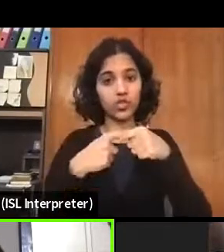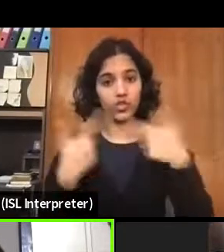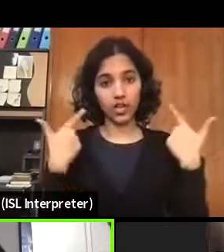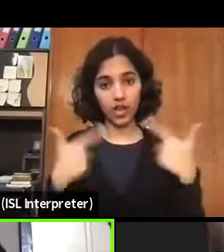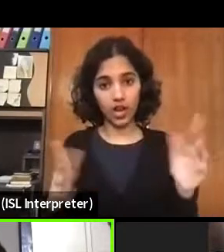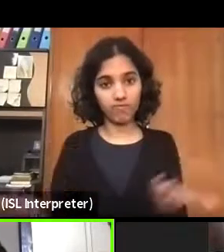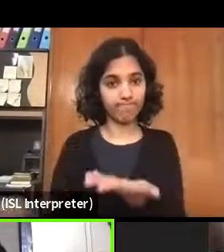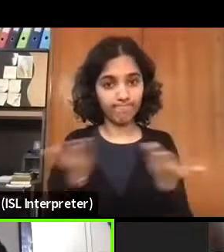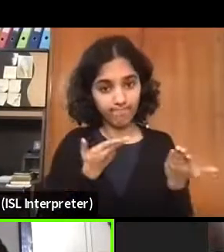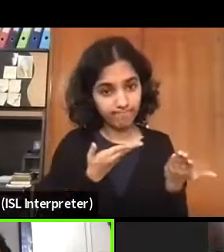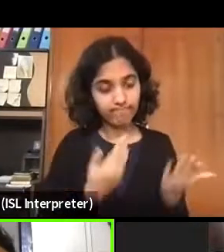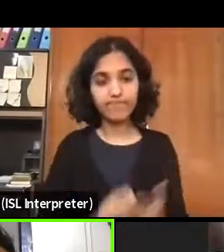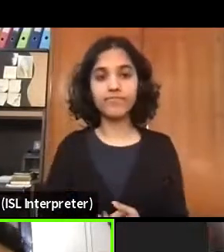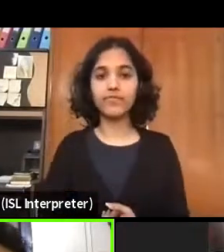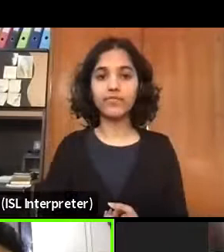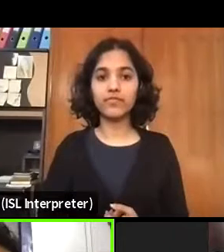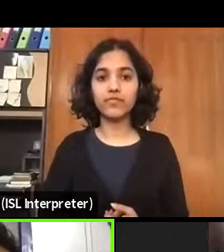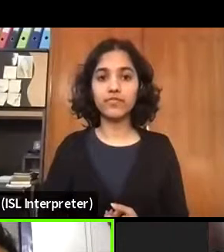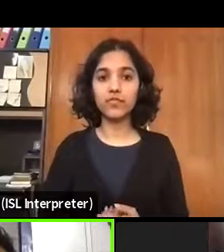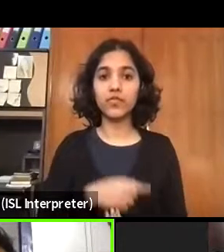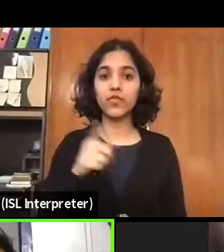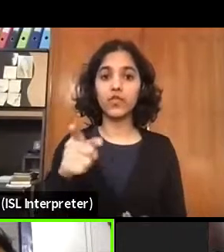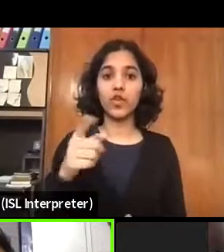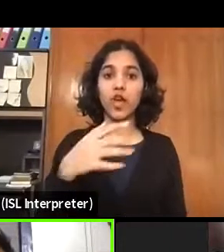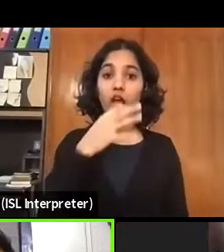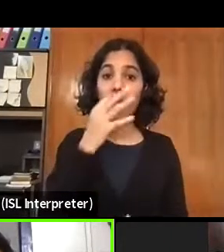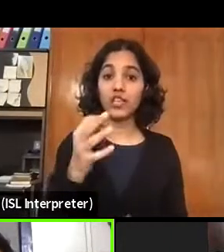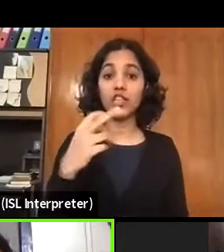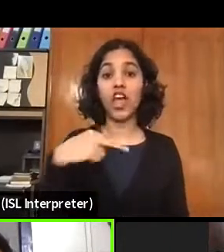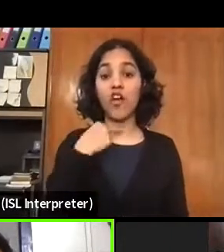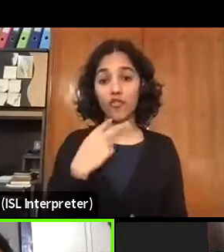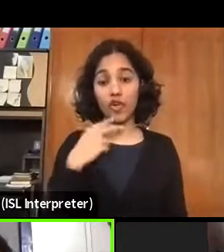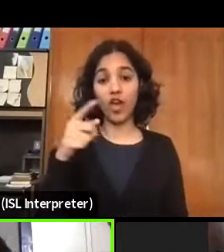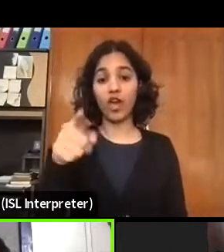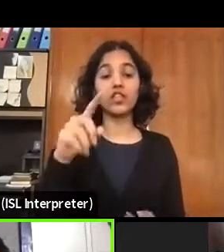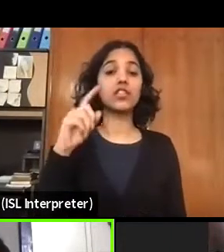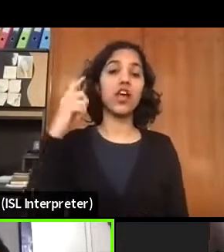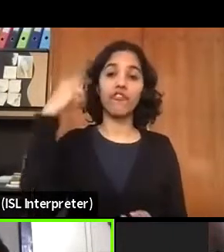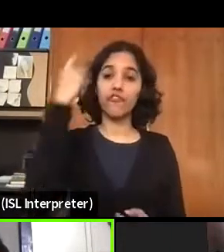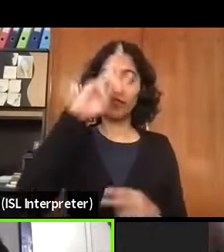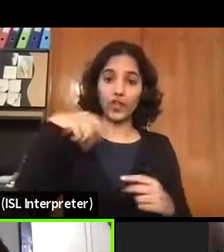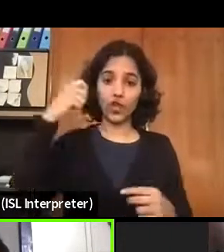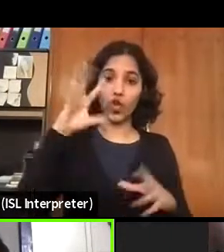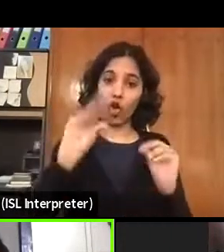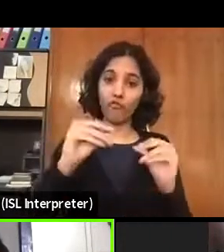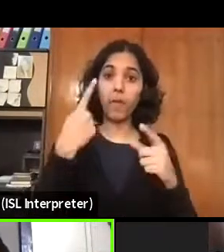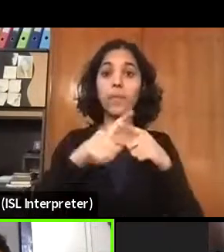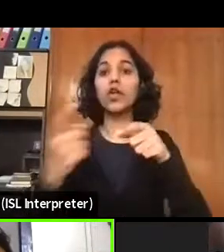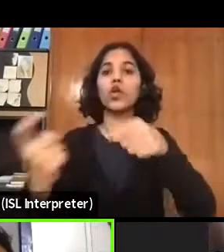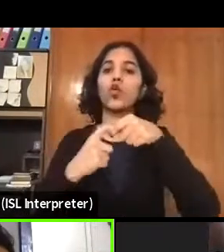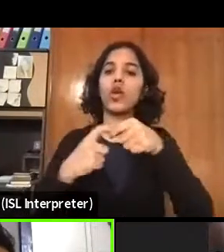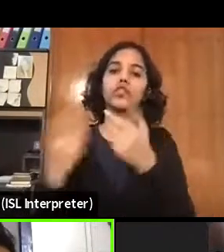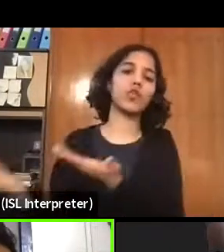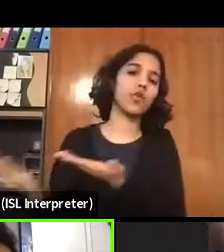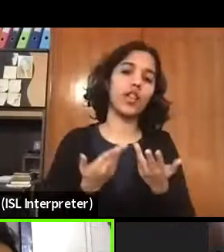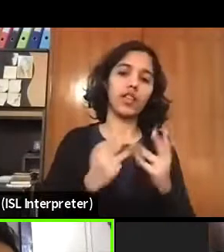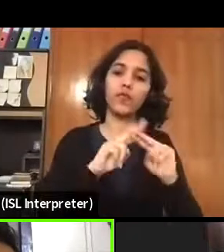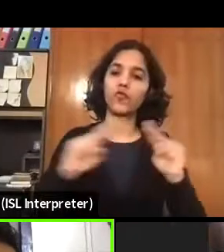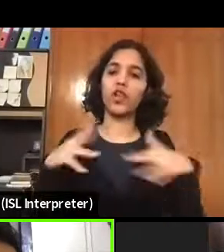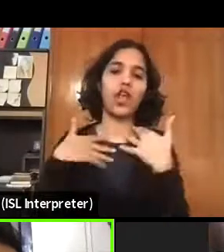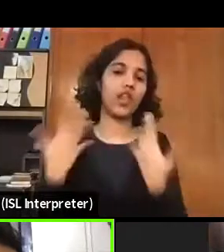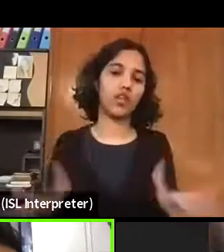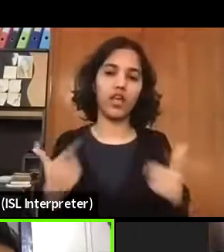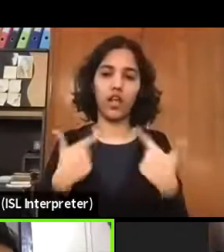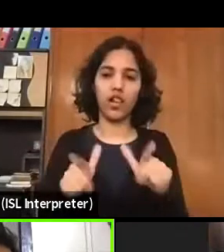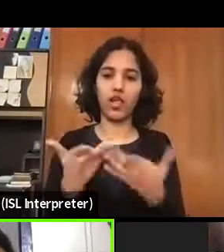may you have to keep your audio and video off, but please put your questions in the chat box if you have any question